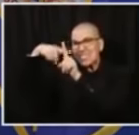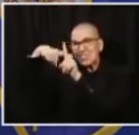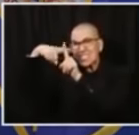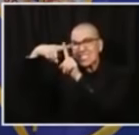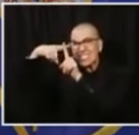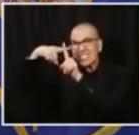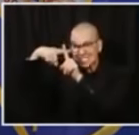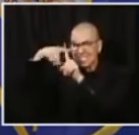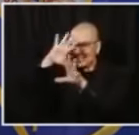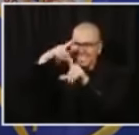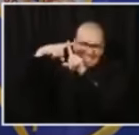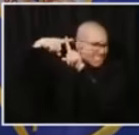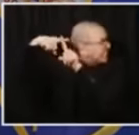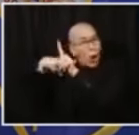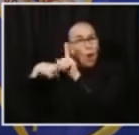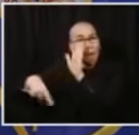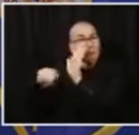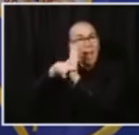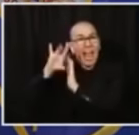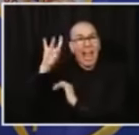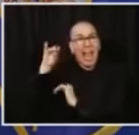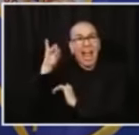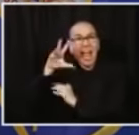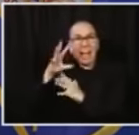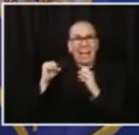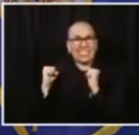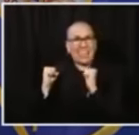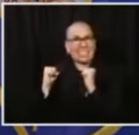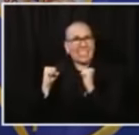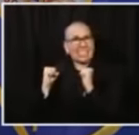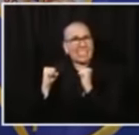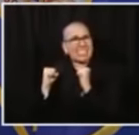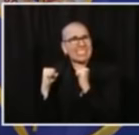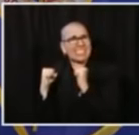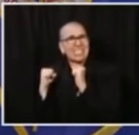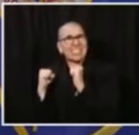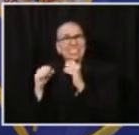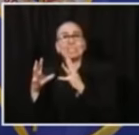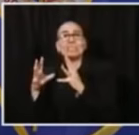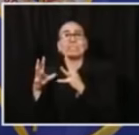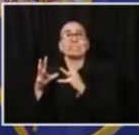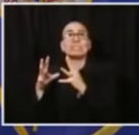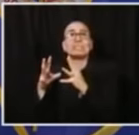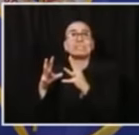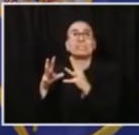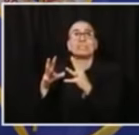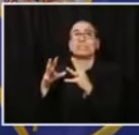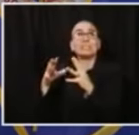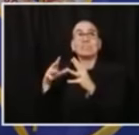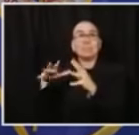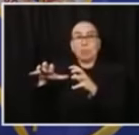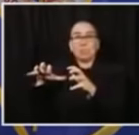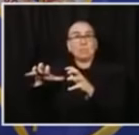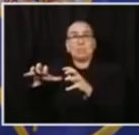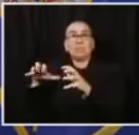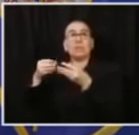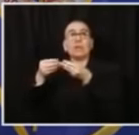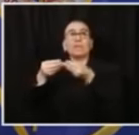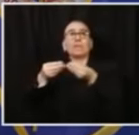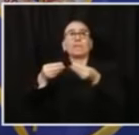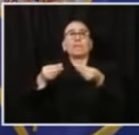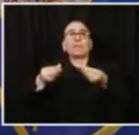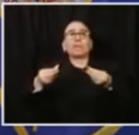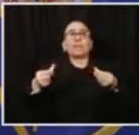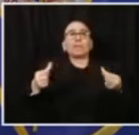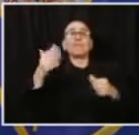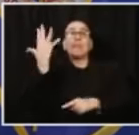saline. Once it is unfrozen, it can only be stored for 5 days. Once you've reconstituted